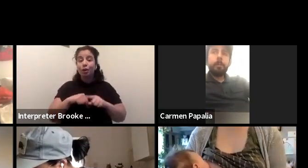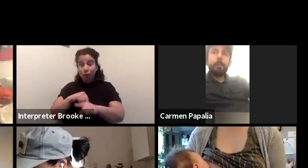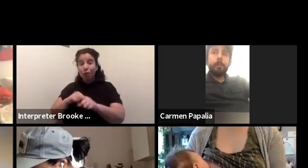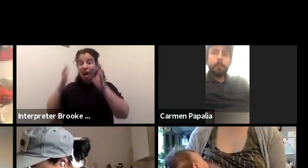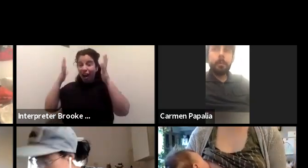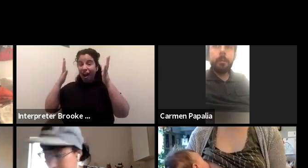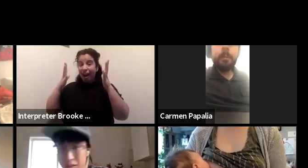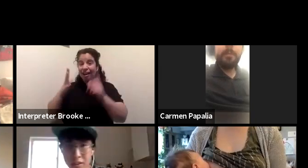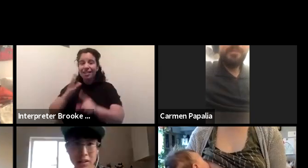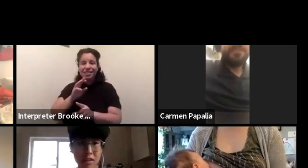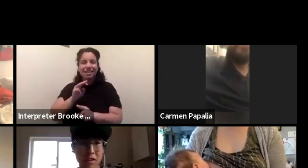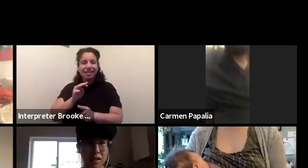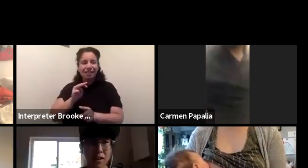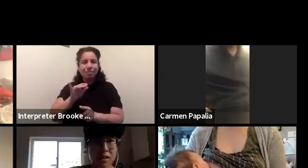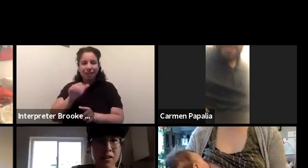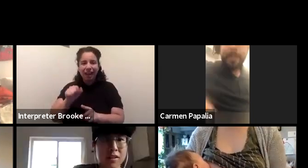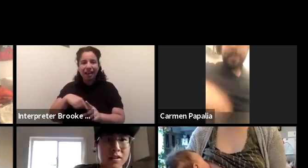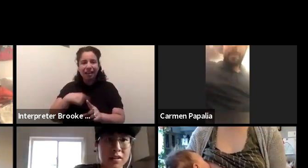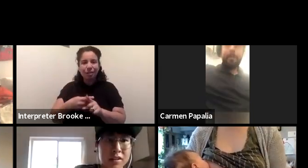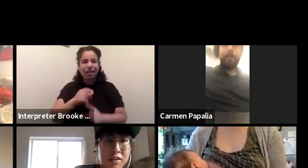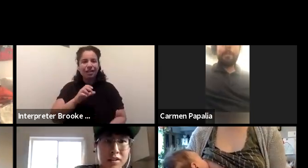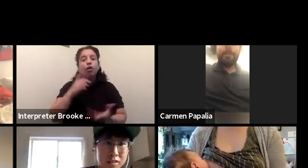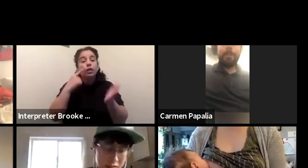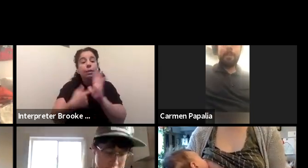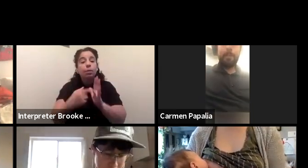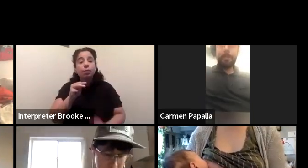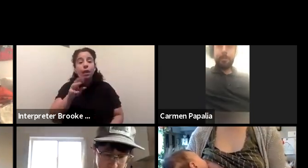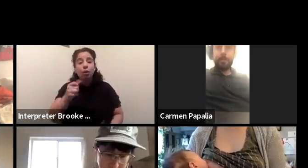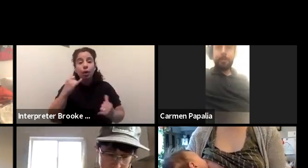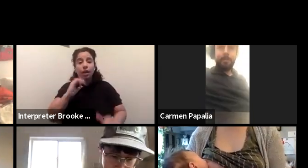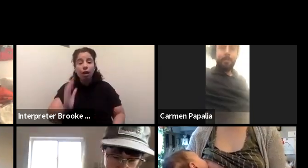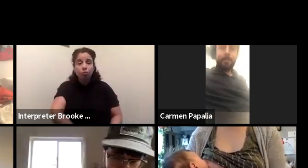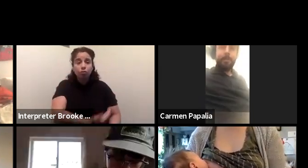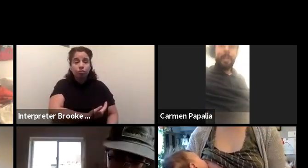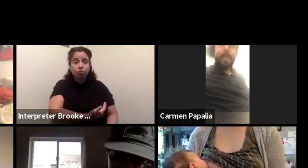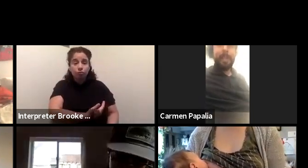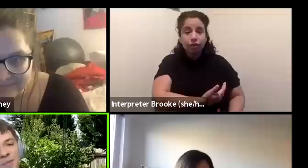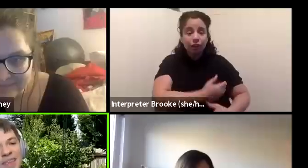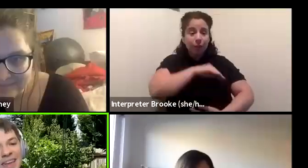is Mia. What, this would not be what we're doing without you, Mia.